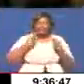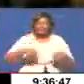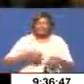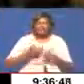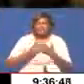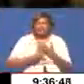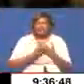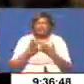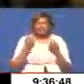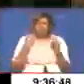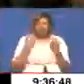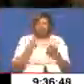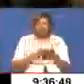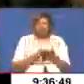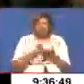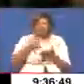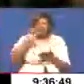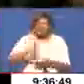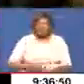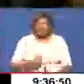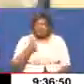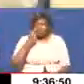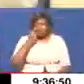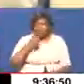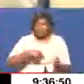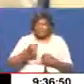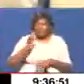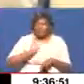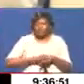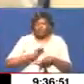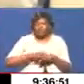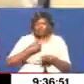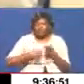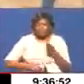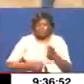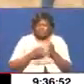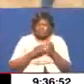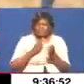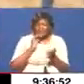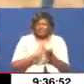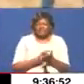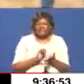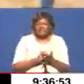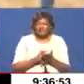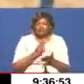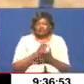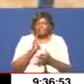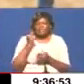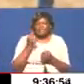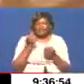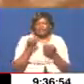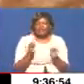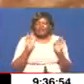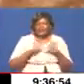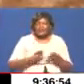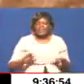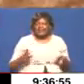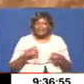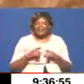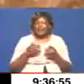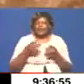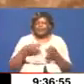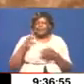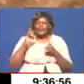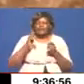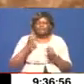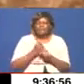that Southern Sudan is buying at a very good price. Leaders believe despite Kenya being a liberalized market, more needs to be done to